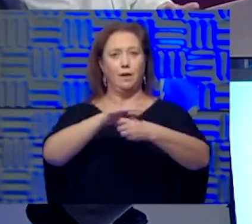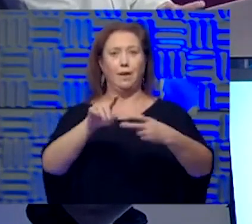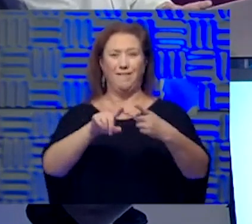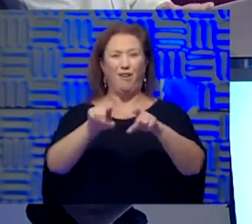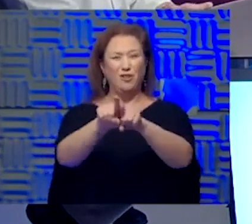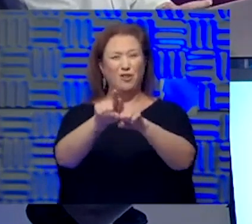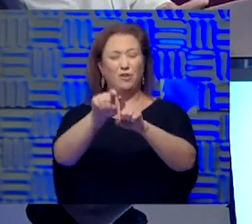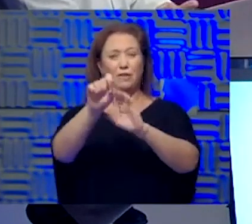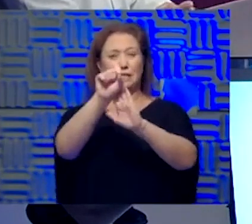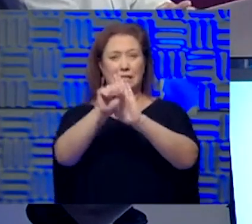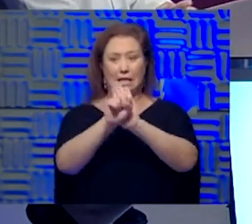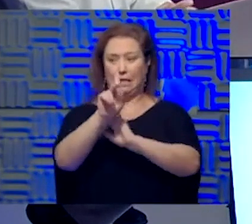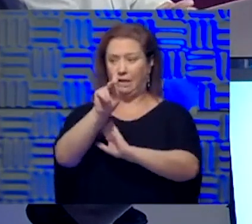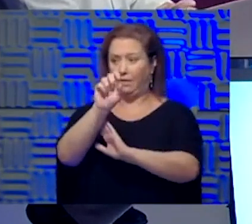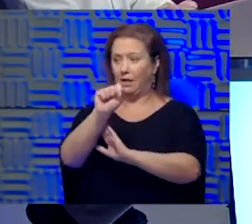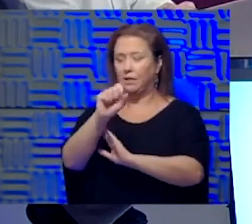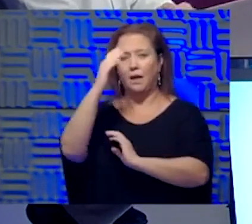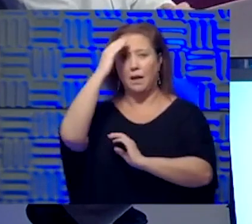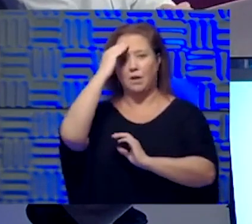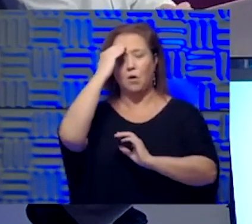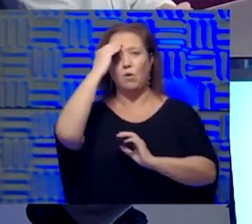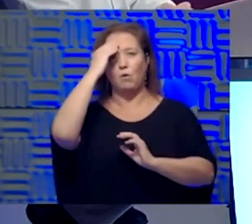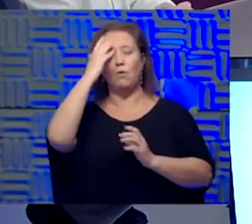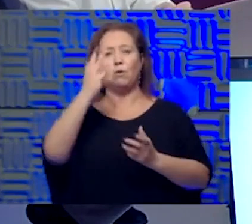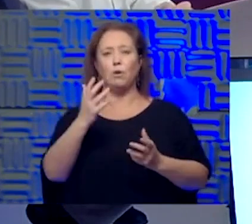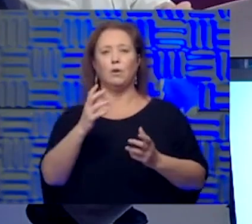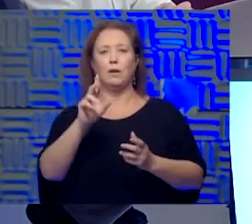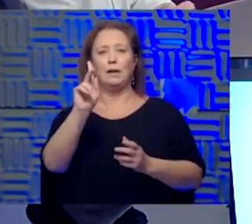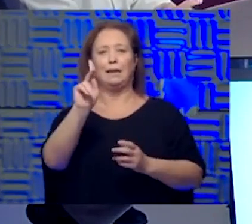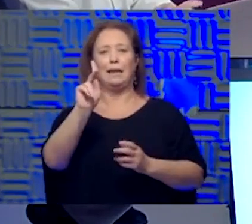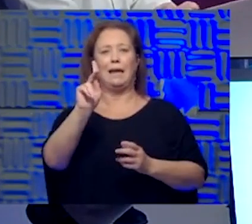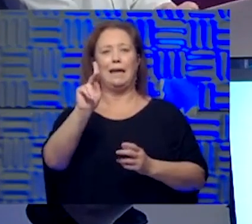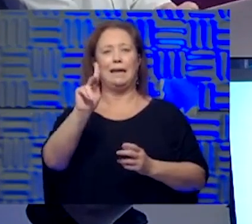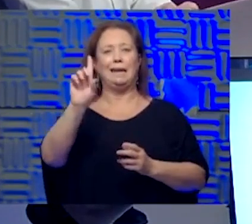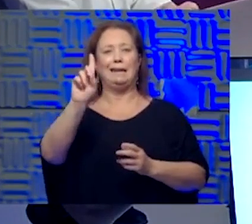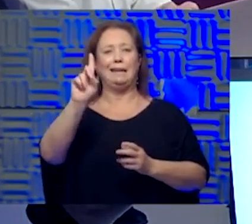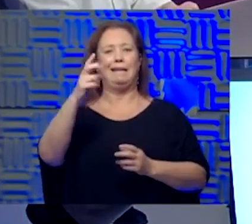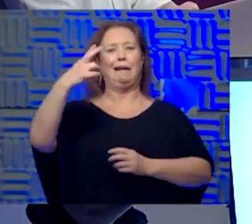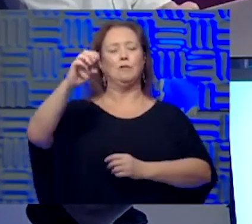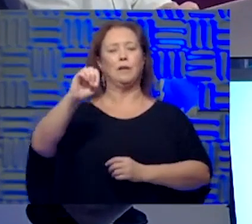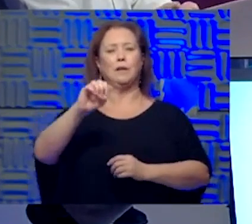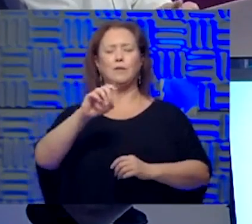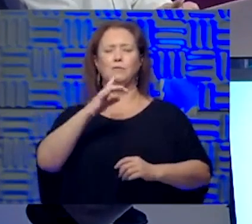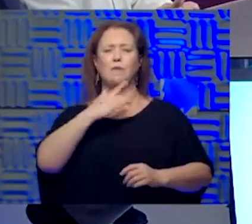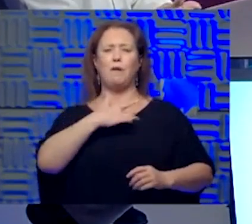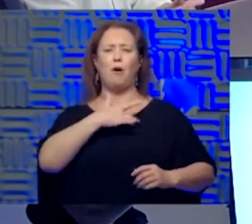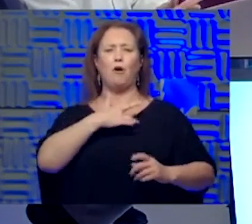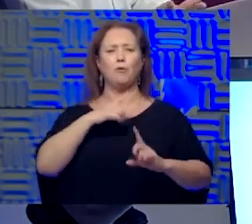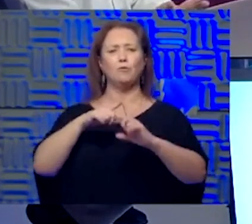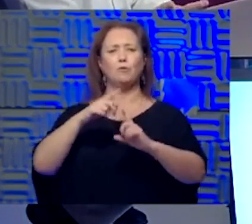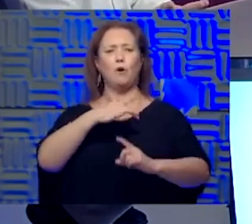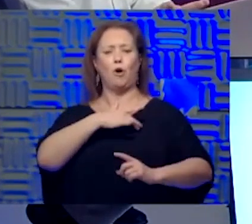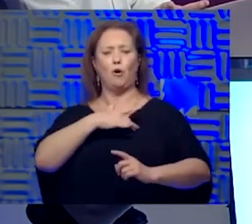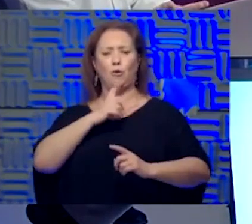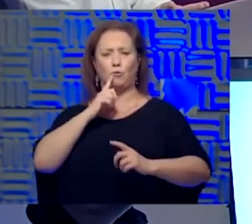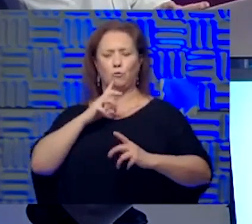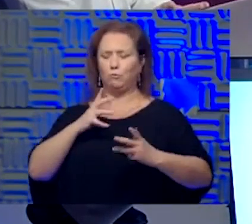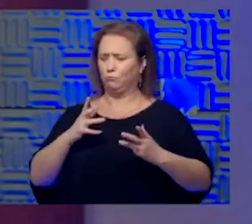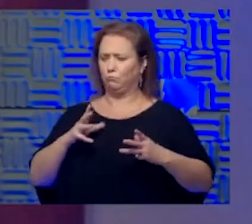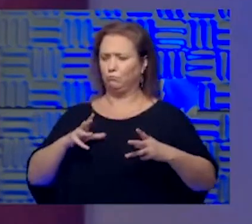state of Kansas, because I know that you've worked constantly with Lee Norman and KDHE. Talk to us a little bit about Heart to Heart, because that's something you picked up early on, I